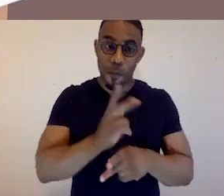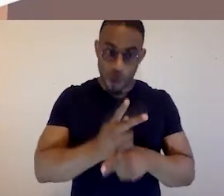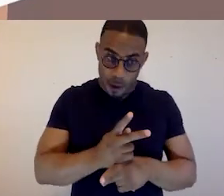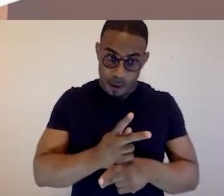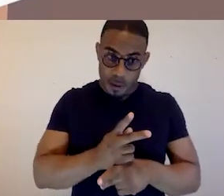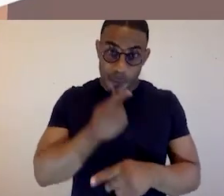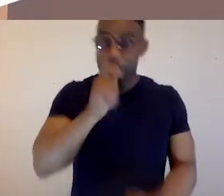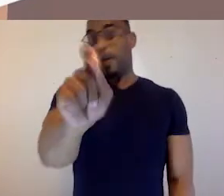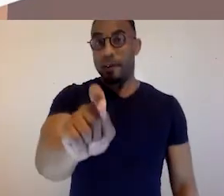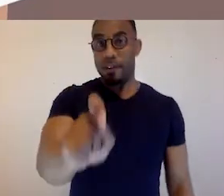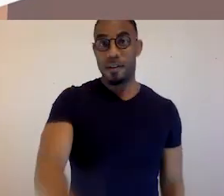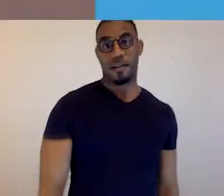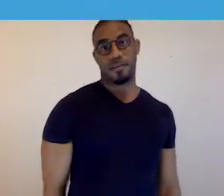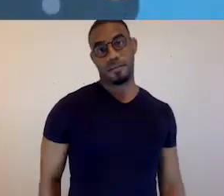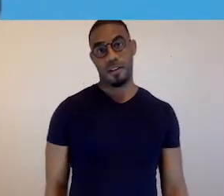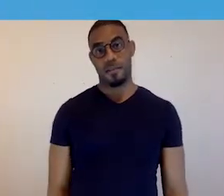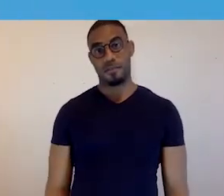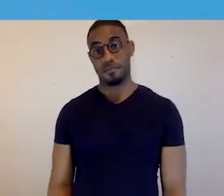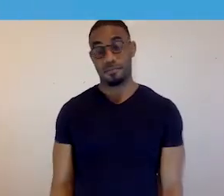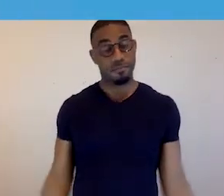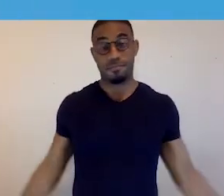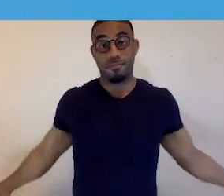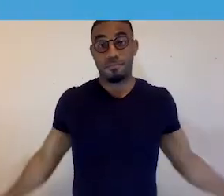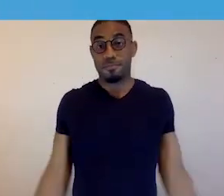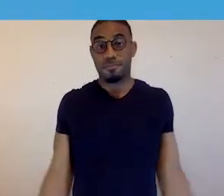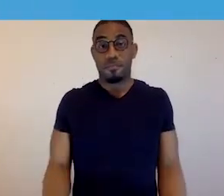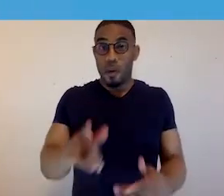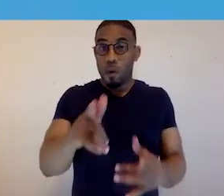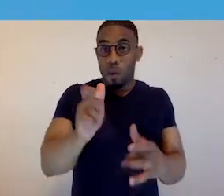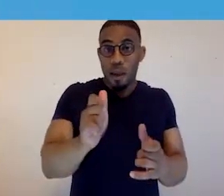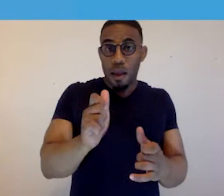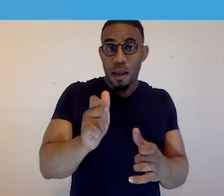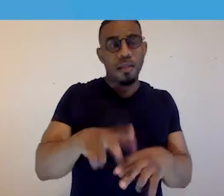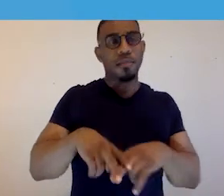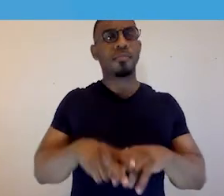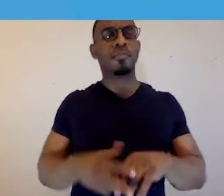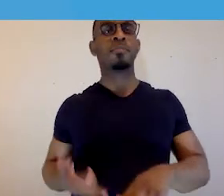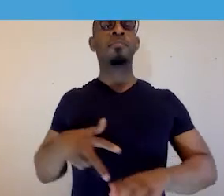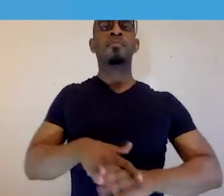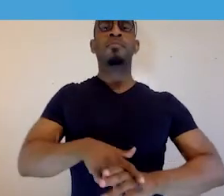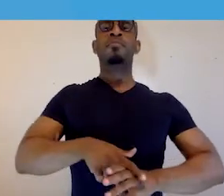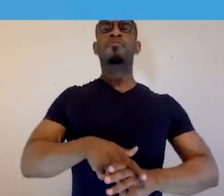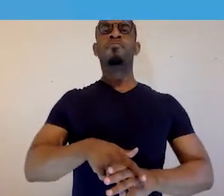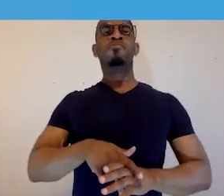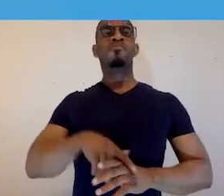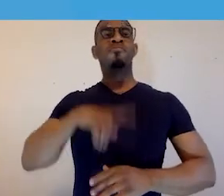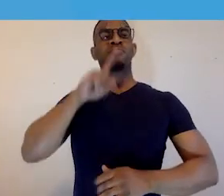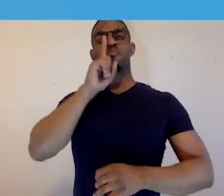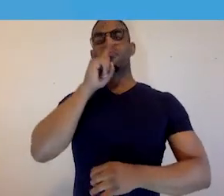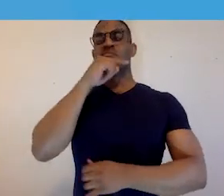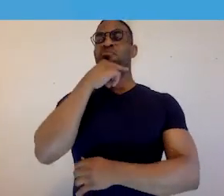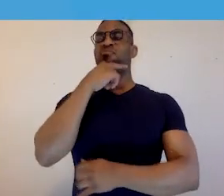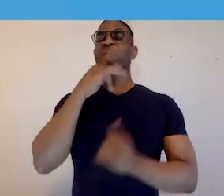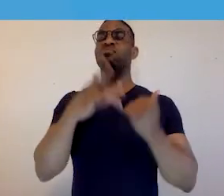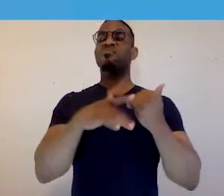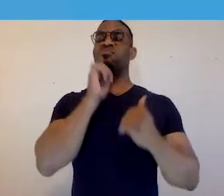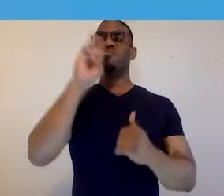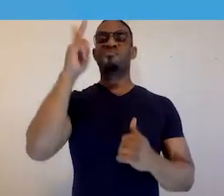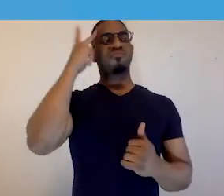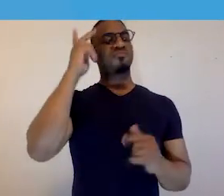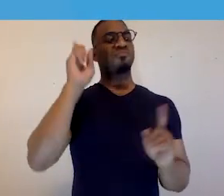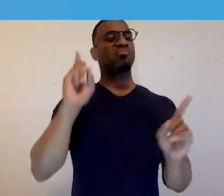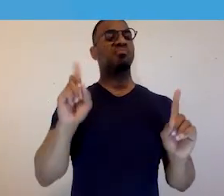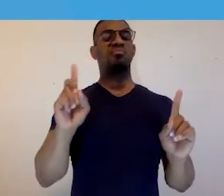products, period. And you can sit on your high horse and pretend that tech is not